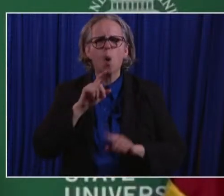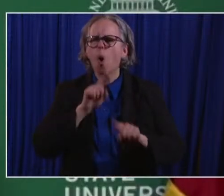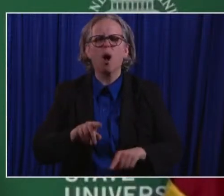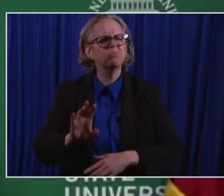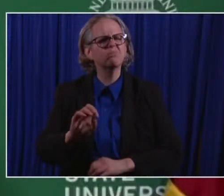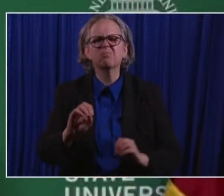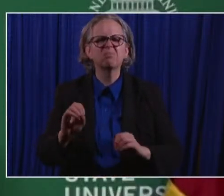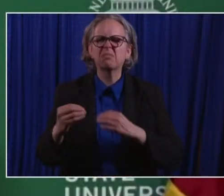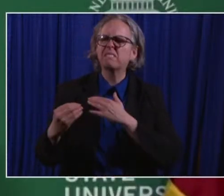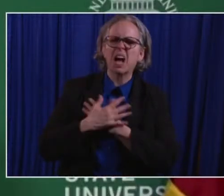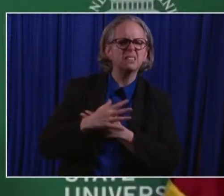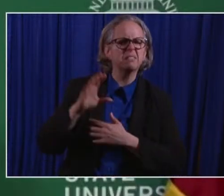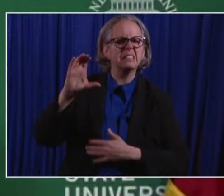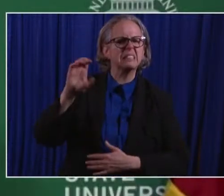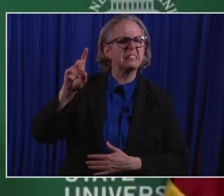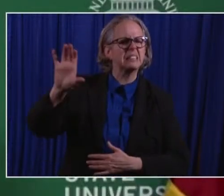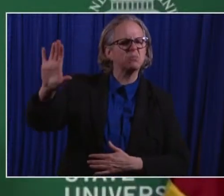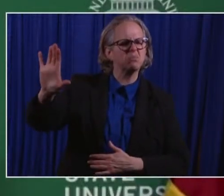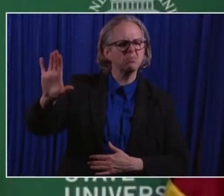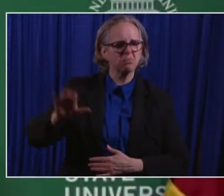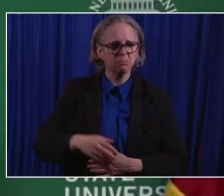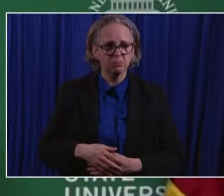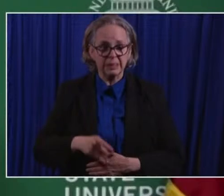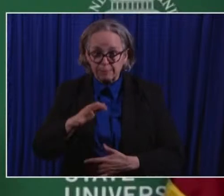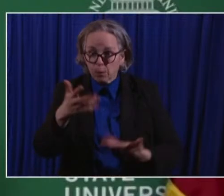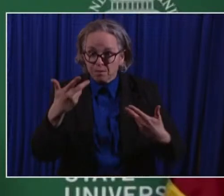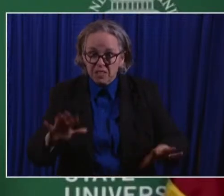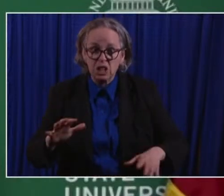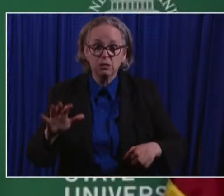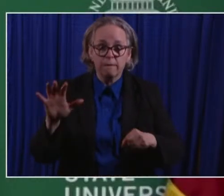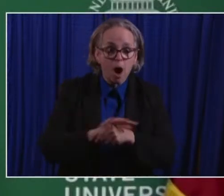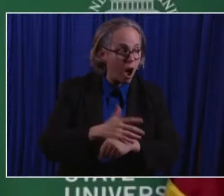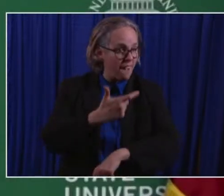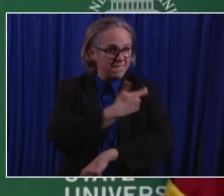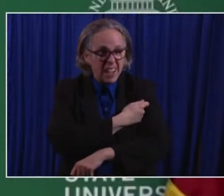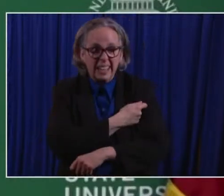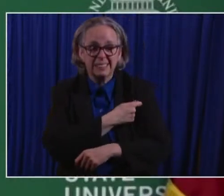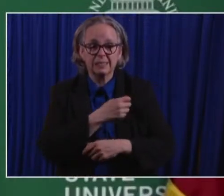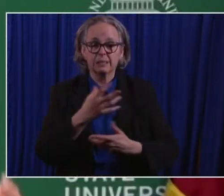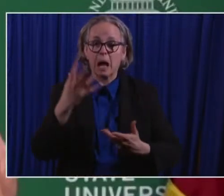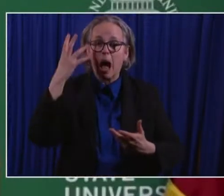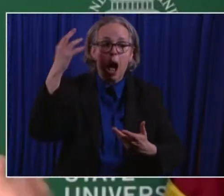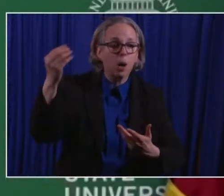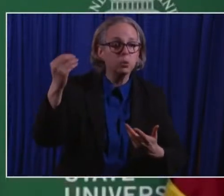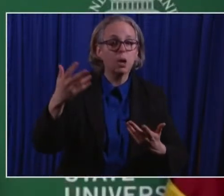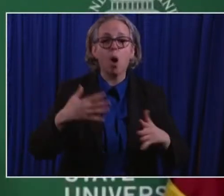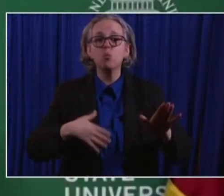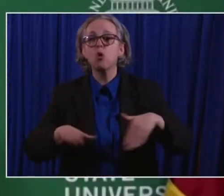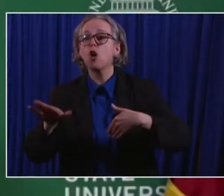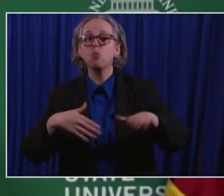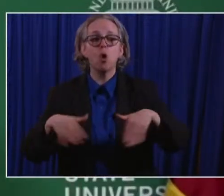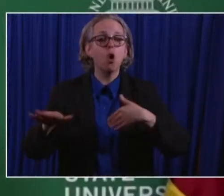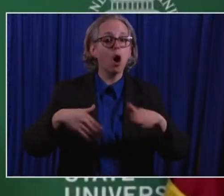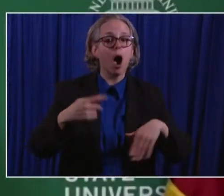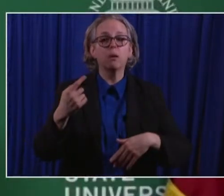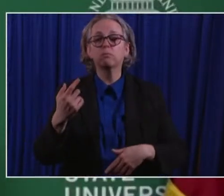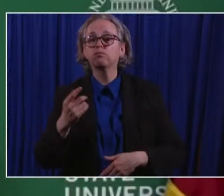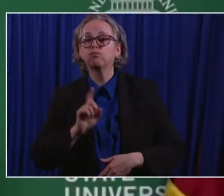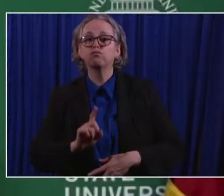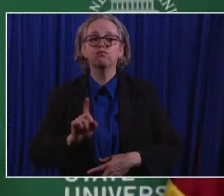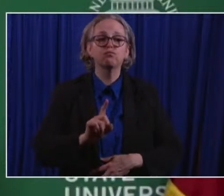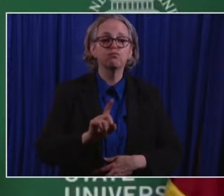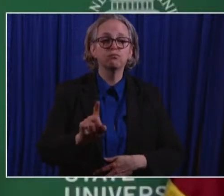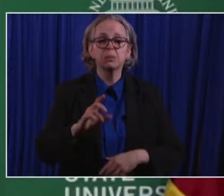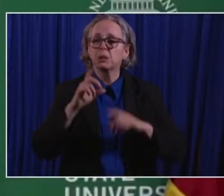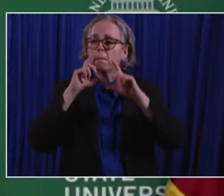know, we need to worry about that. We need to be careful about that. We need to have a mask. If we're out jogging, we're out walking, we're out by ourselves, you know, we're